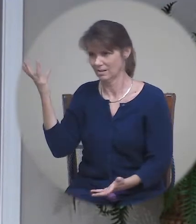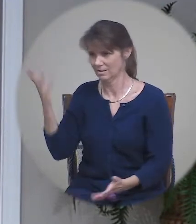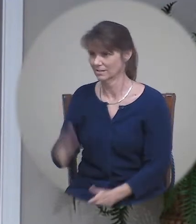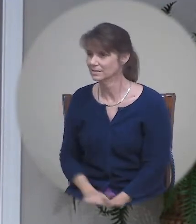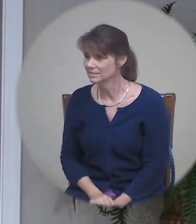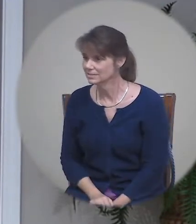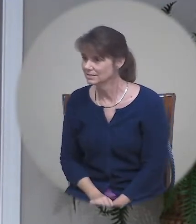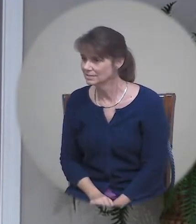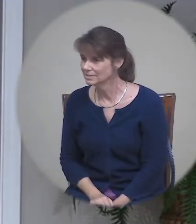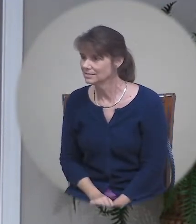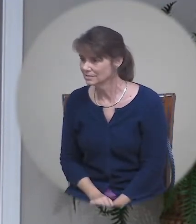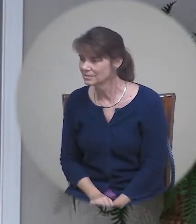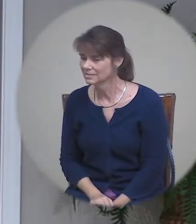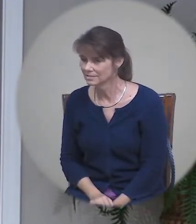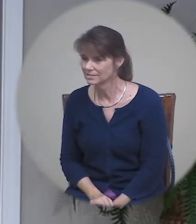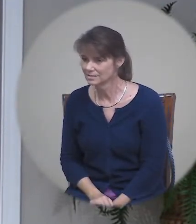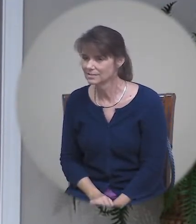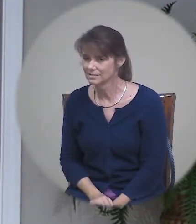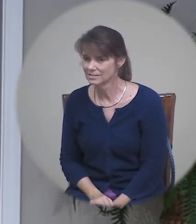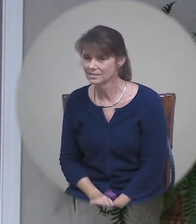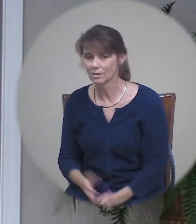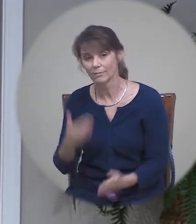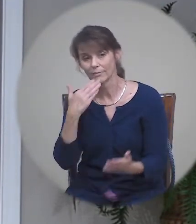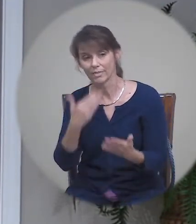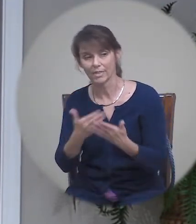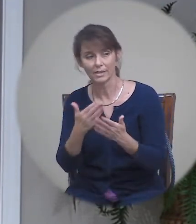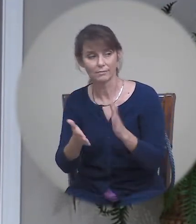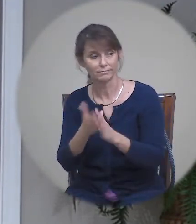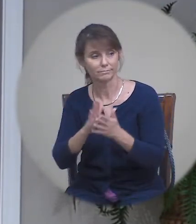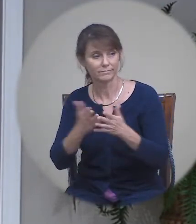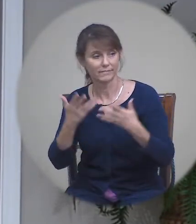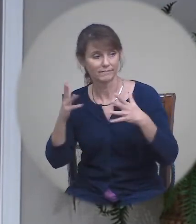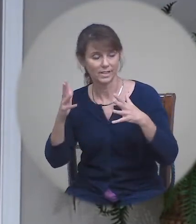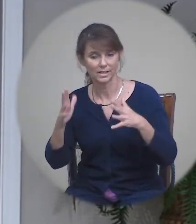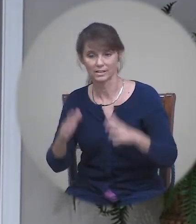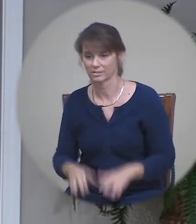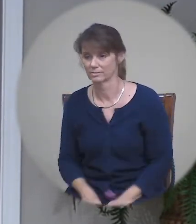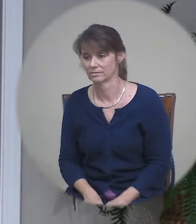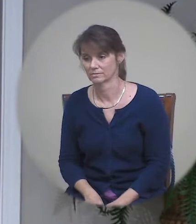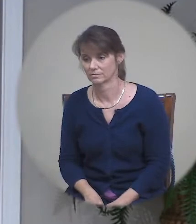makes... So thank you all. That's it tonight. And Lord willing, we'll pick